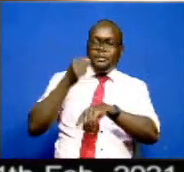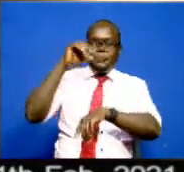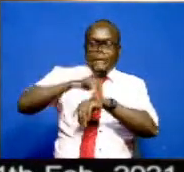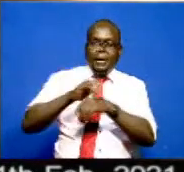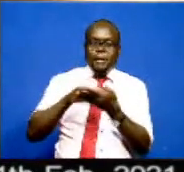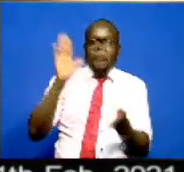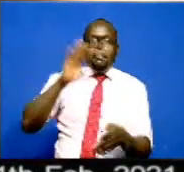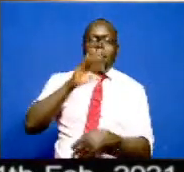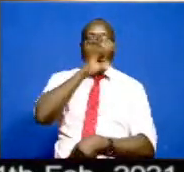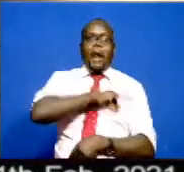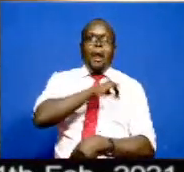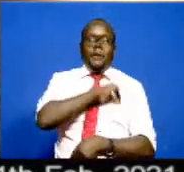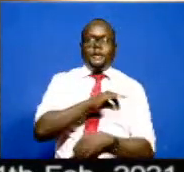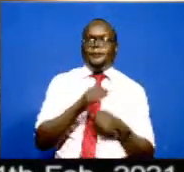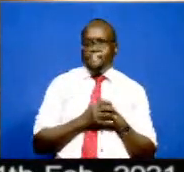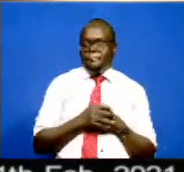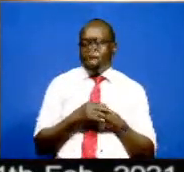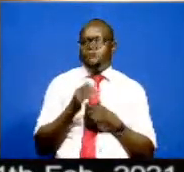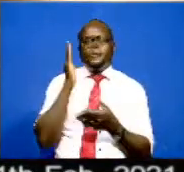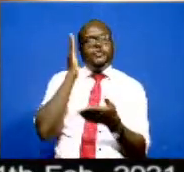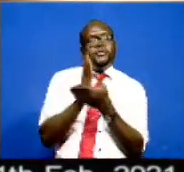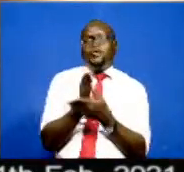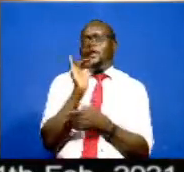allowance. Surely,